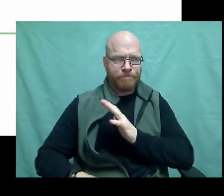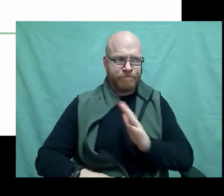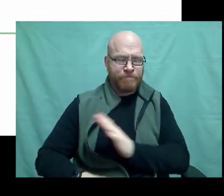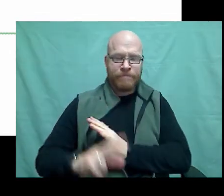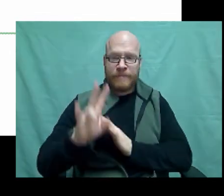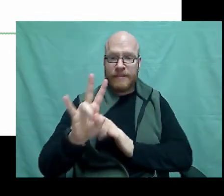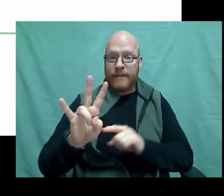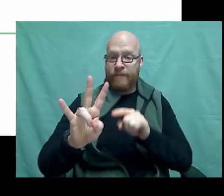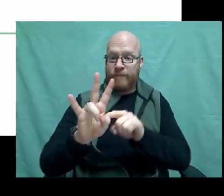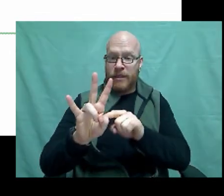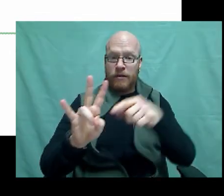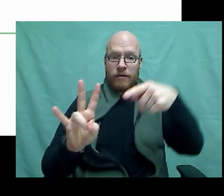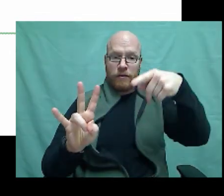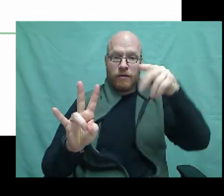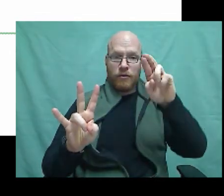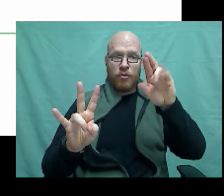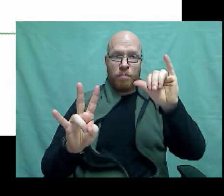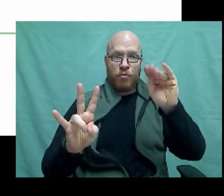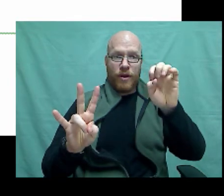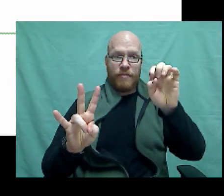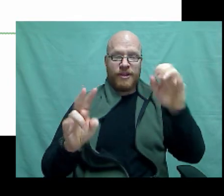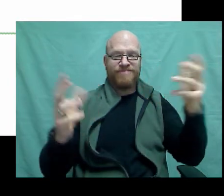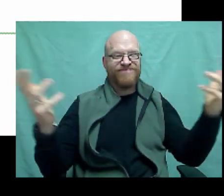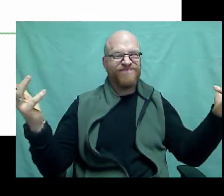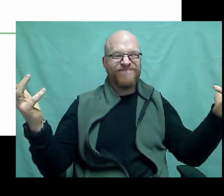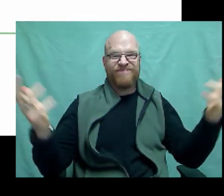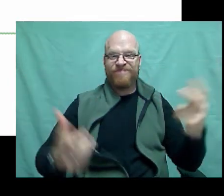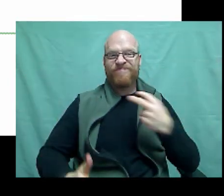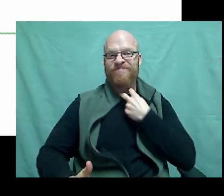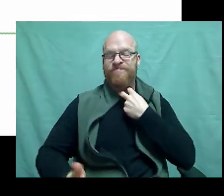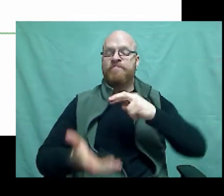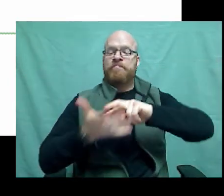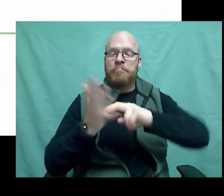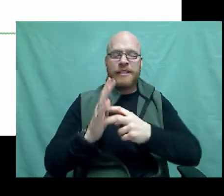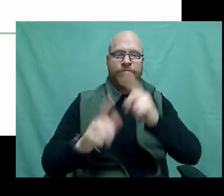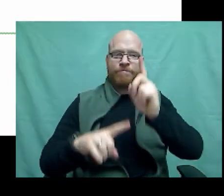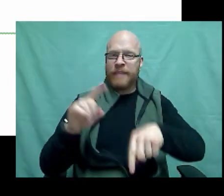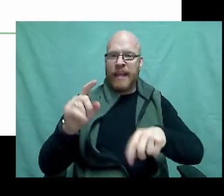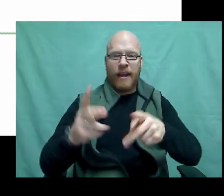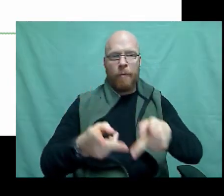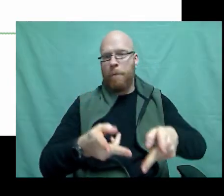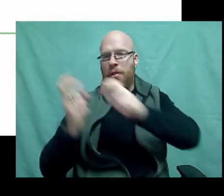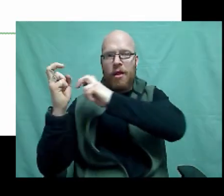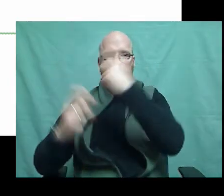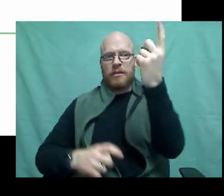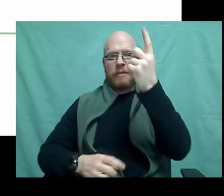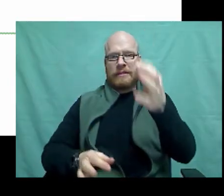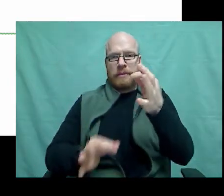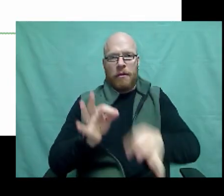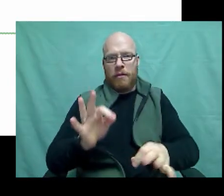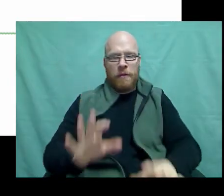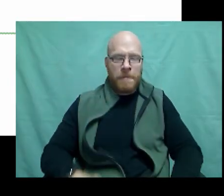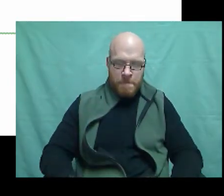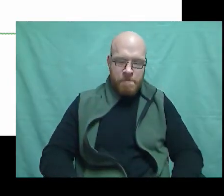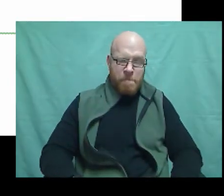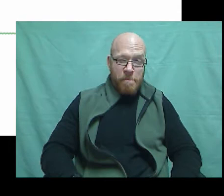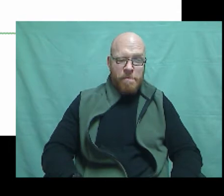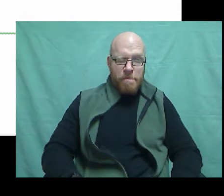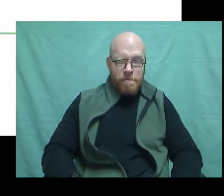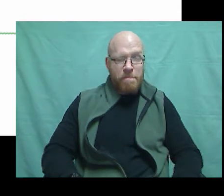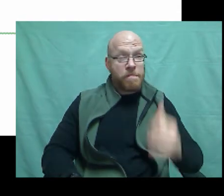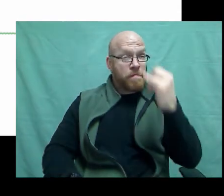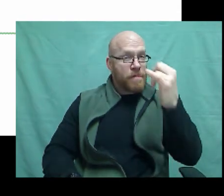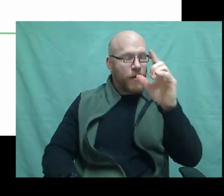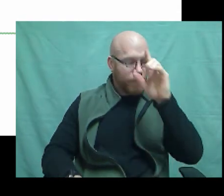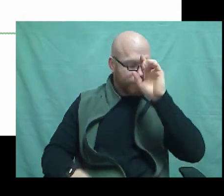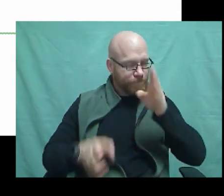Okay. 7 is also prime, so therefore we can't factor anything out of this quadratic.